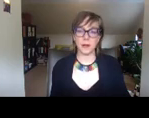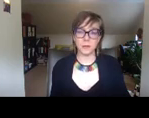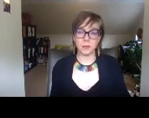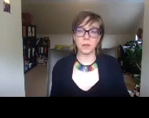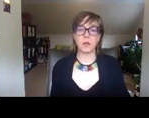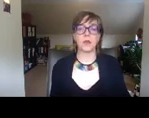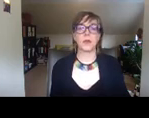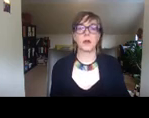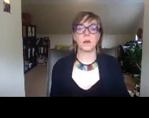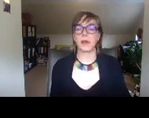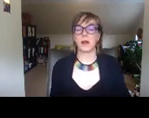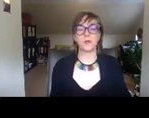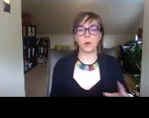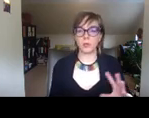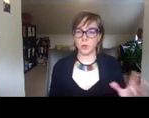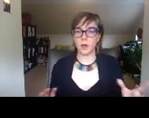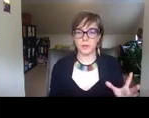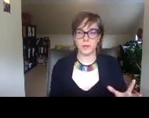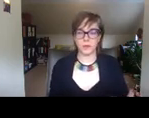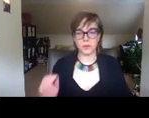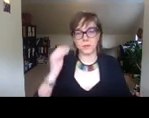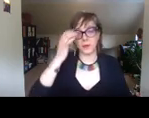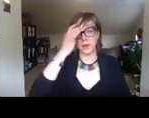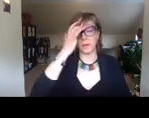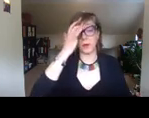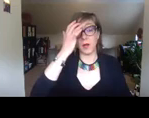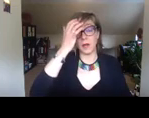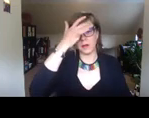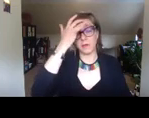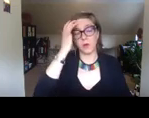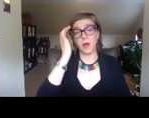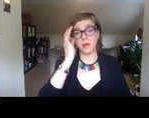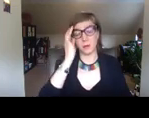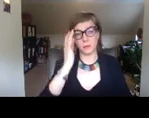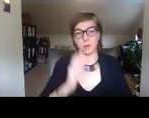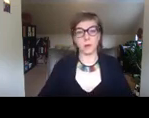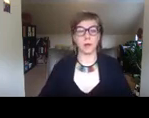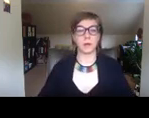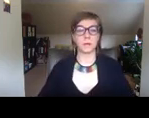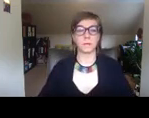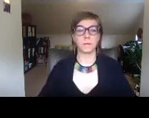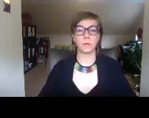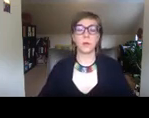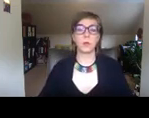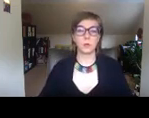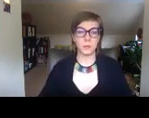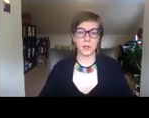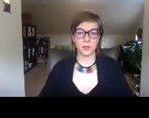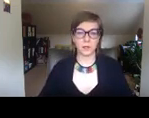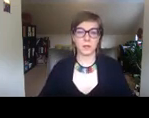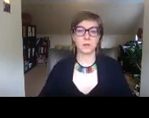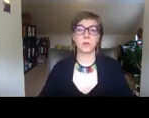not careful, and I don't know which one comes first, but if we're not careful, we will